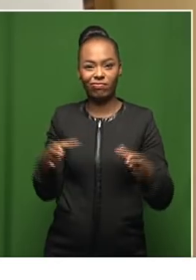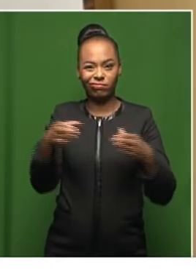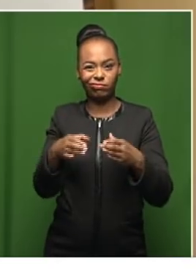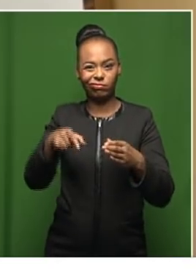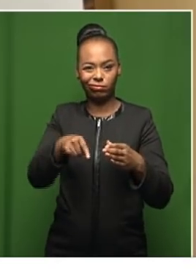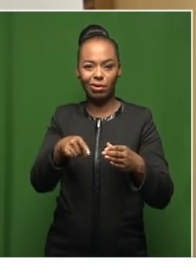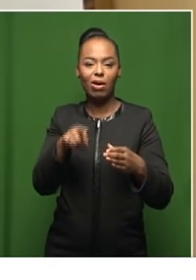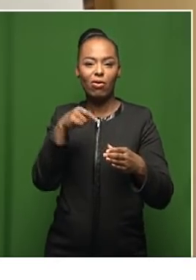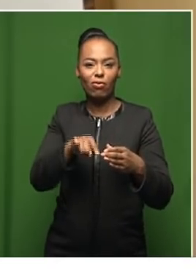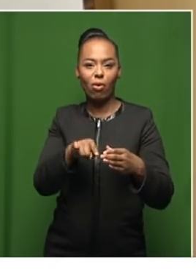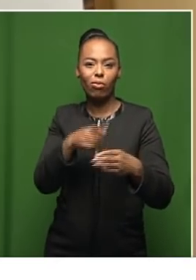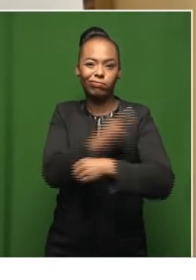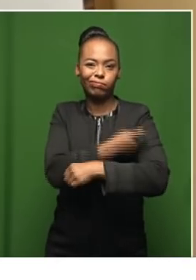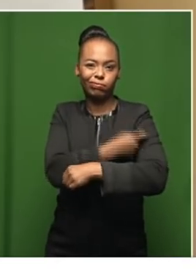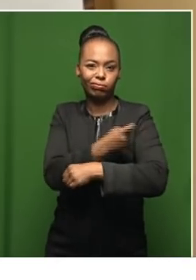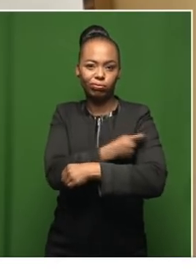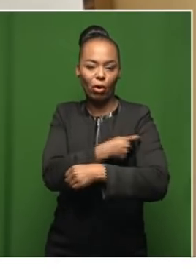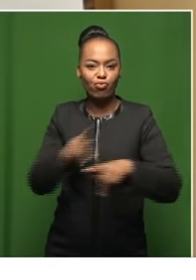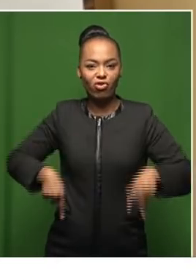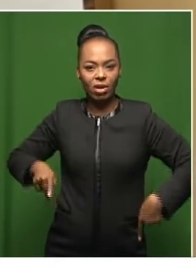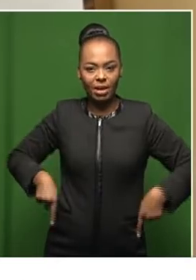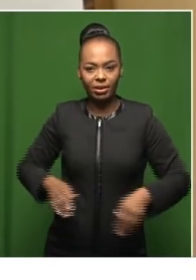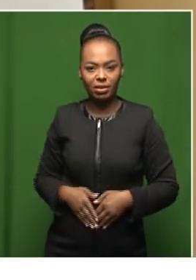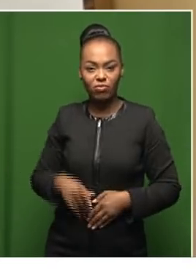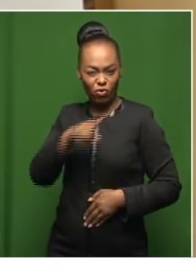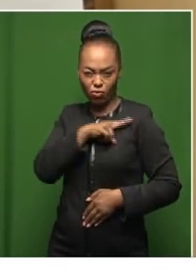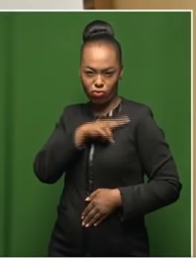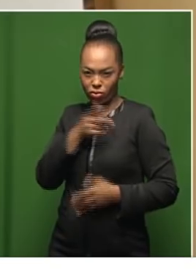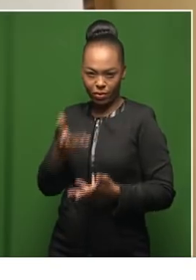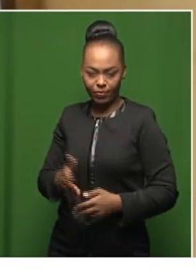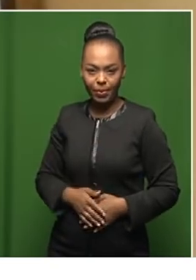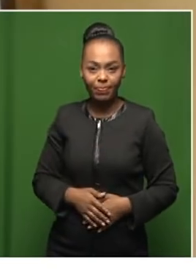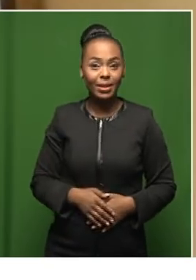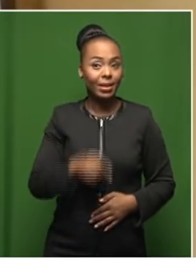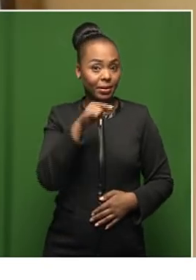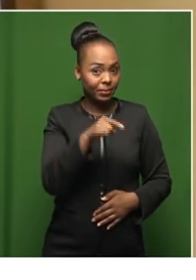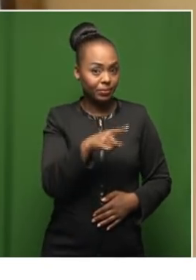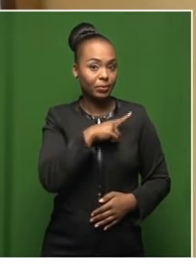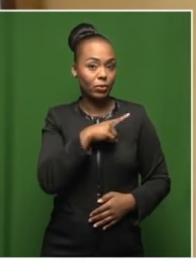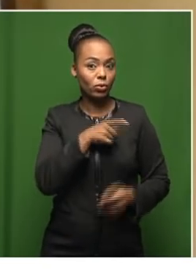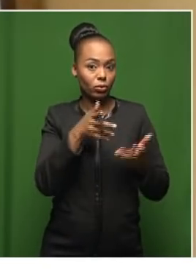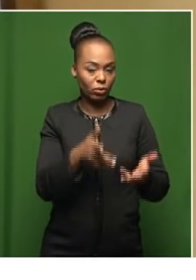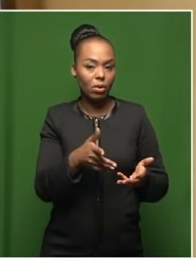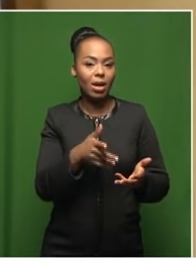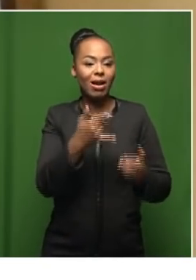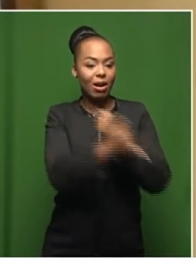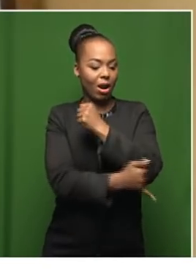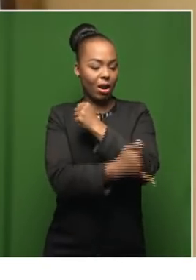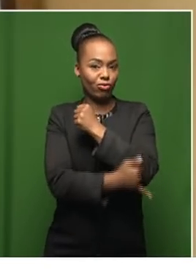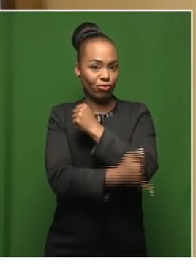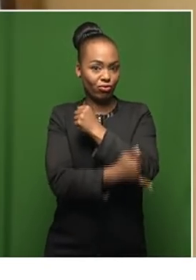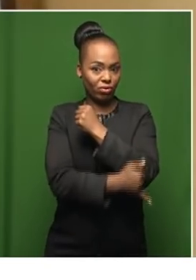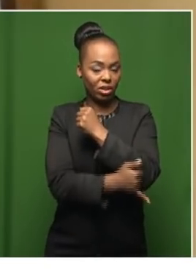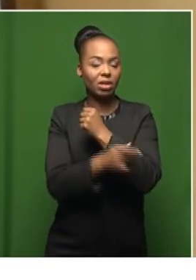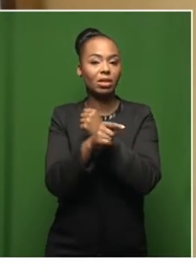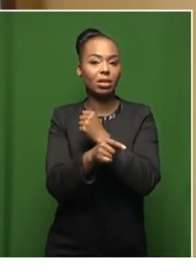advantages? Well, the advantage of the COVAX facility was that for countries that are